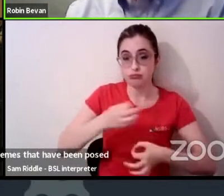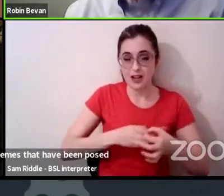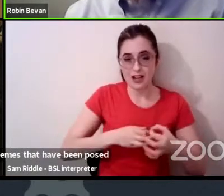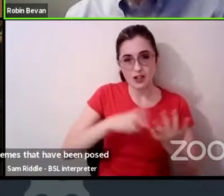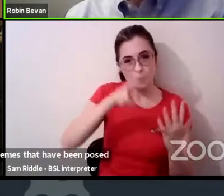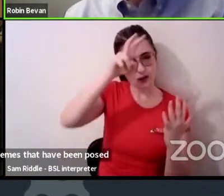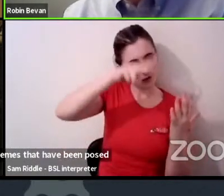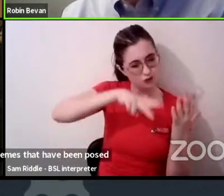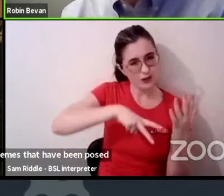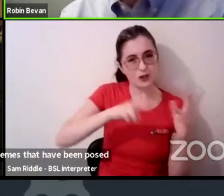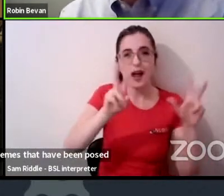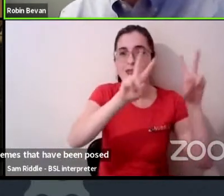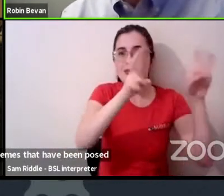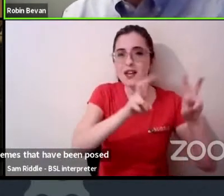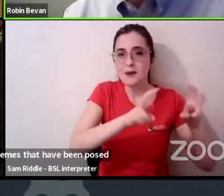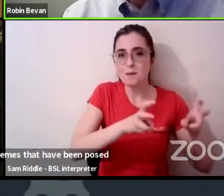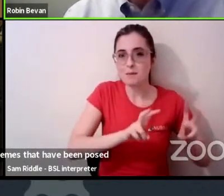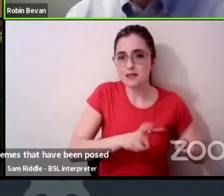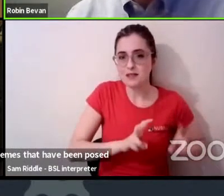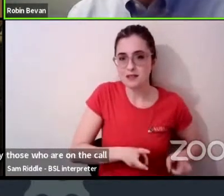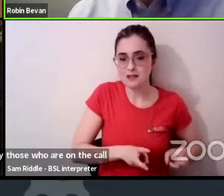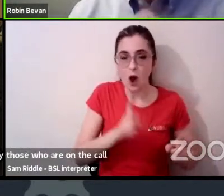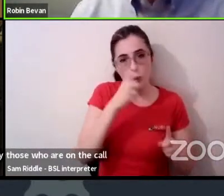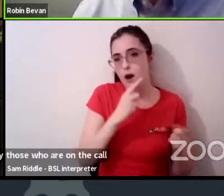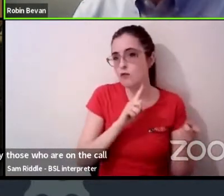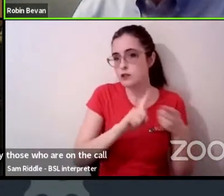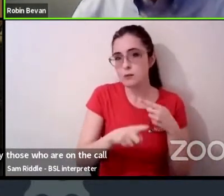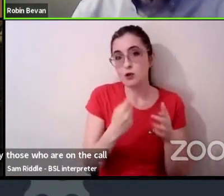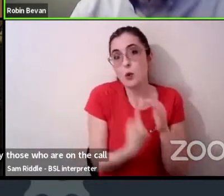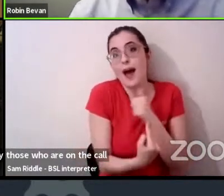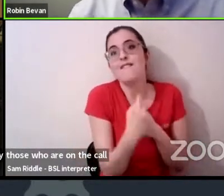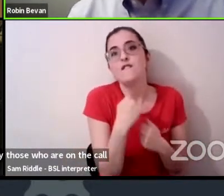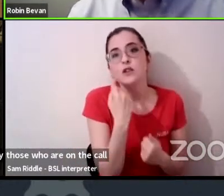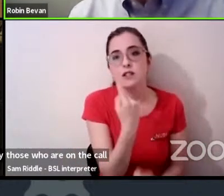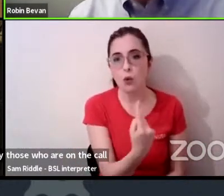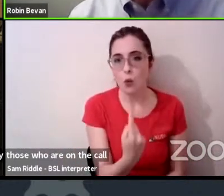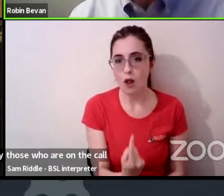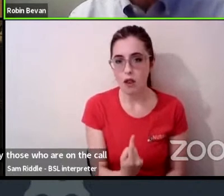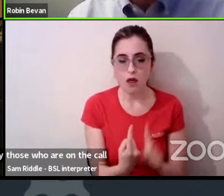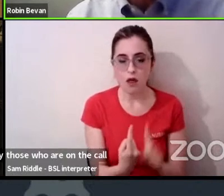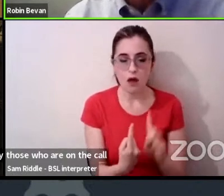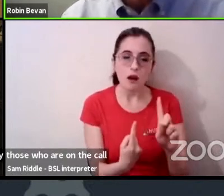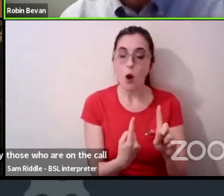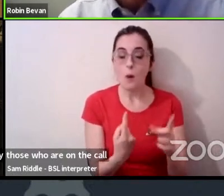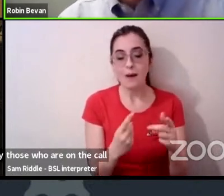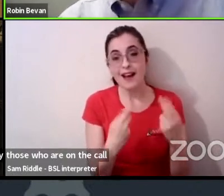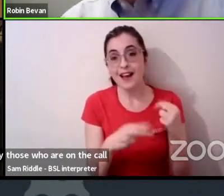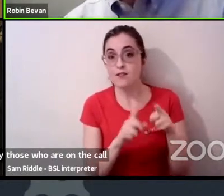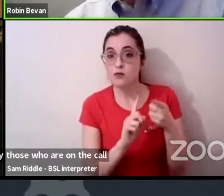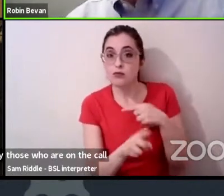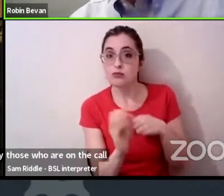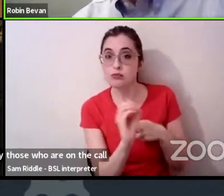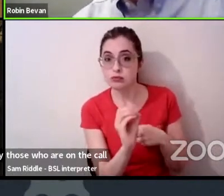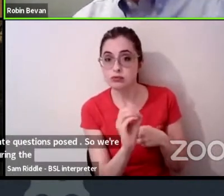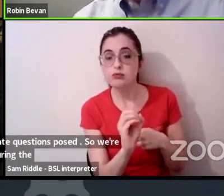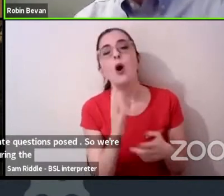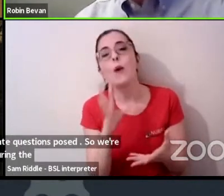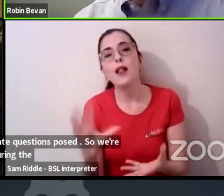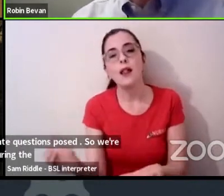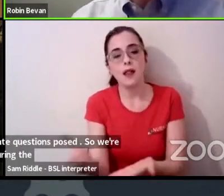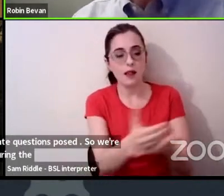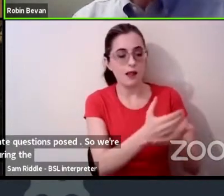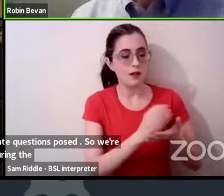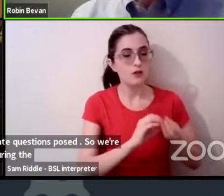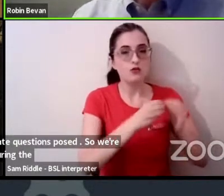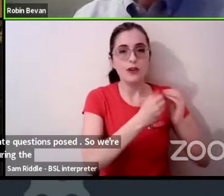able to respond, obviously, to every single one of those questions, but they will be used to help shape advice going forward. Thank you to Kevin for picking